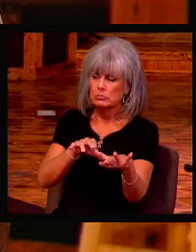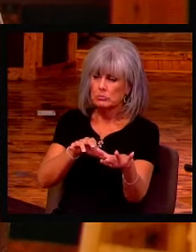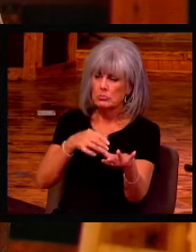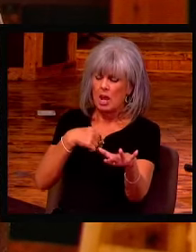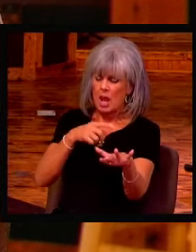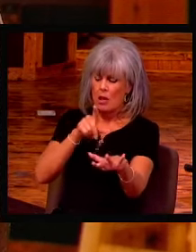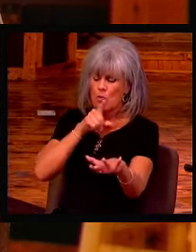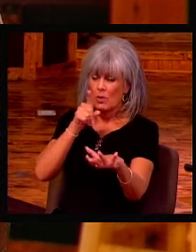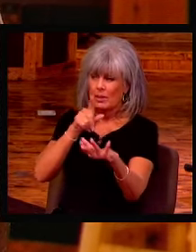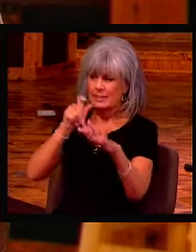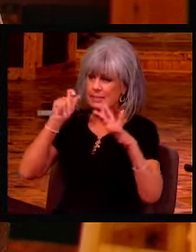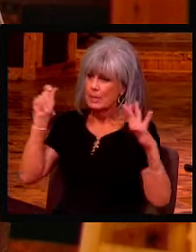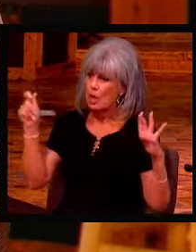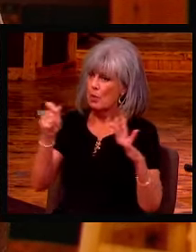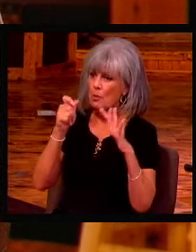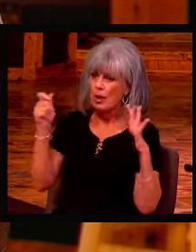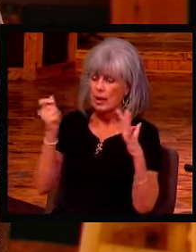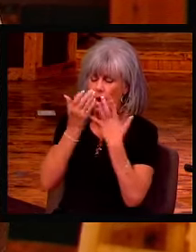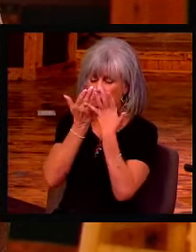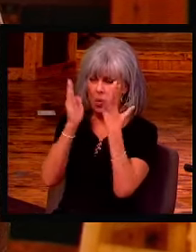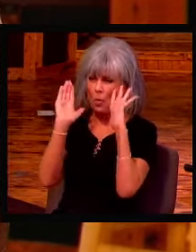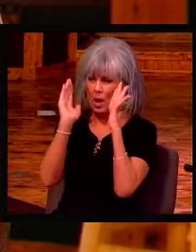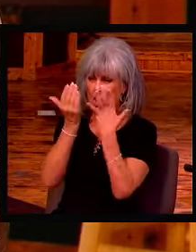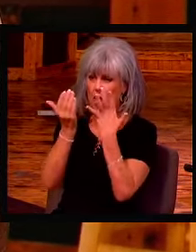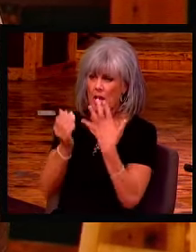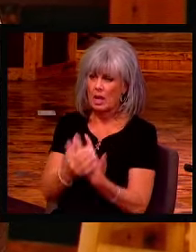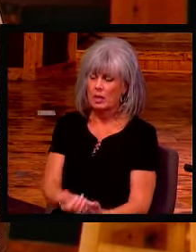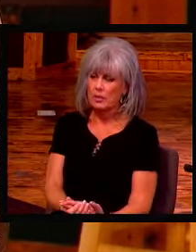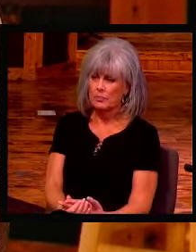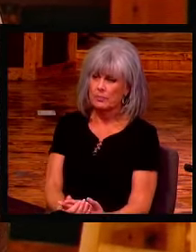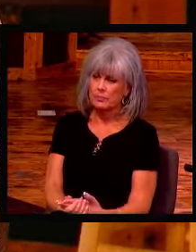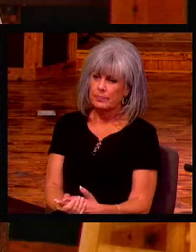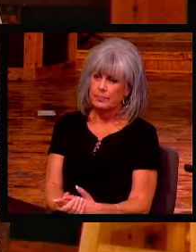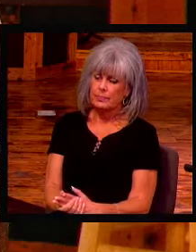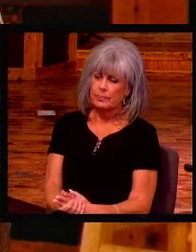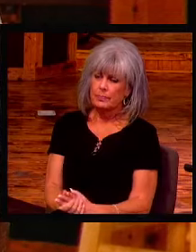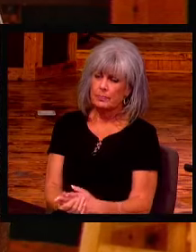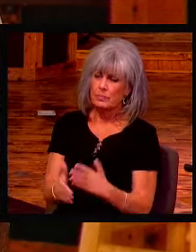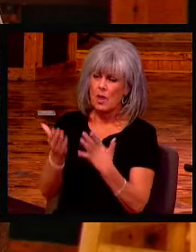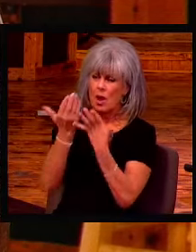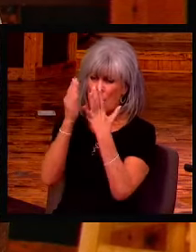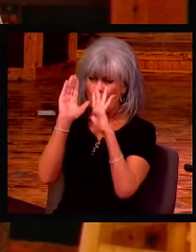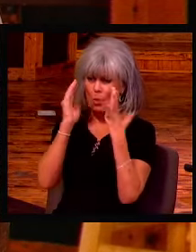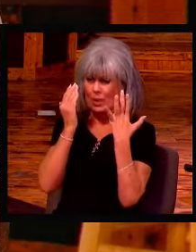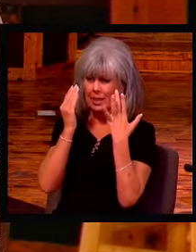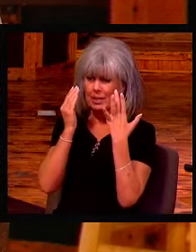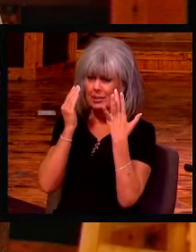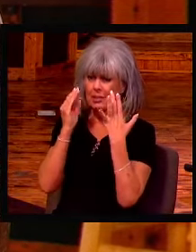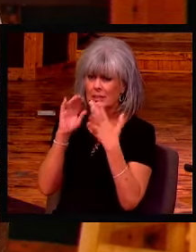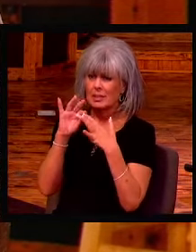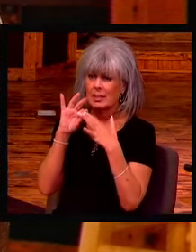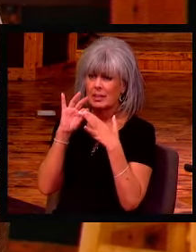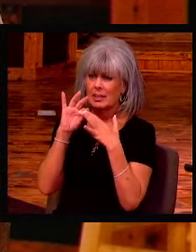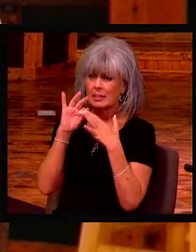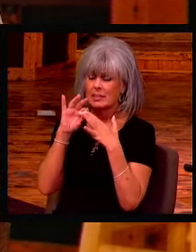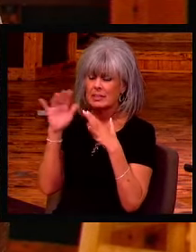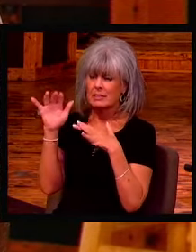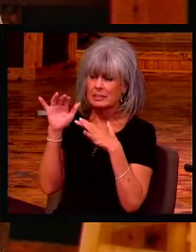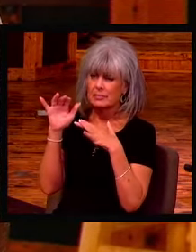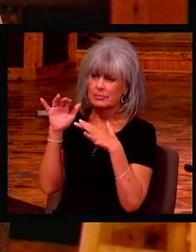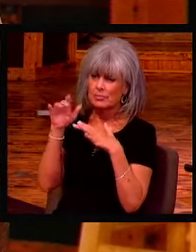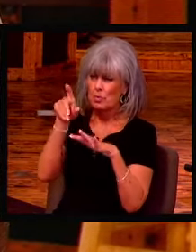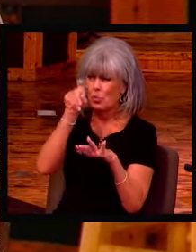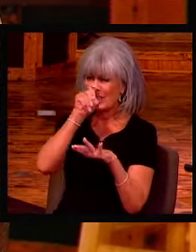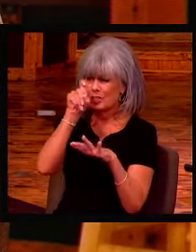really celebrated Halloween. And Halloween is a witch's New Year.